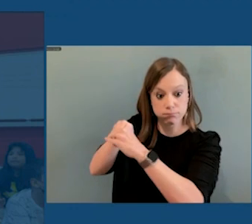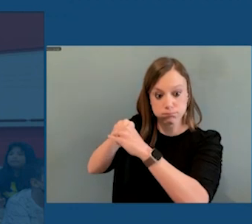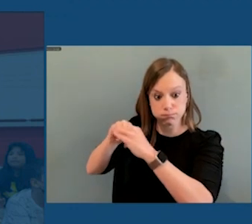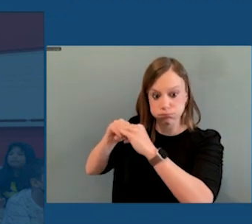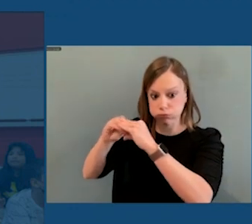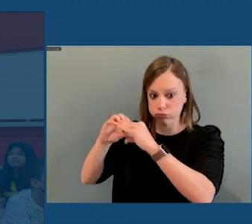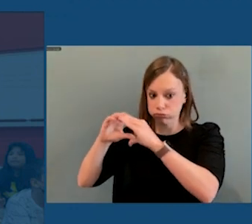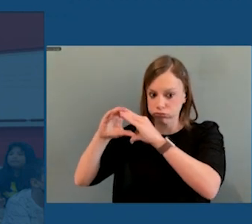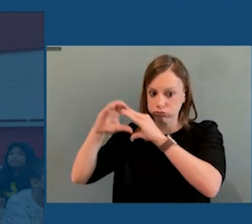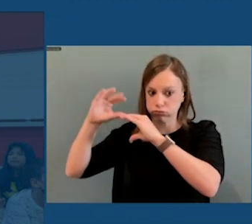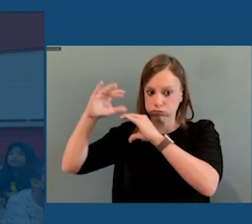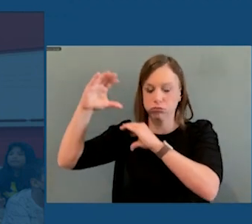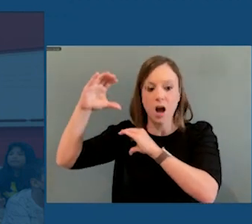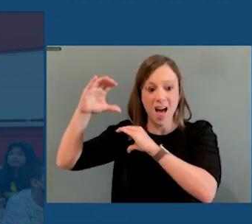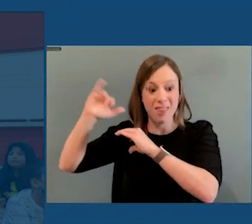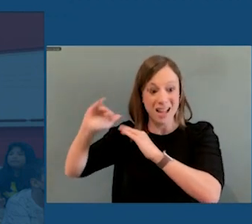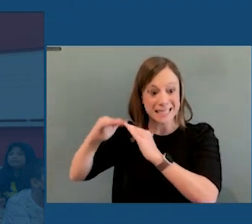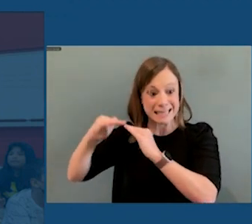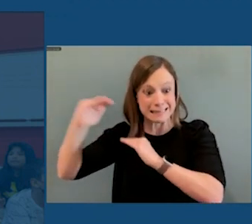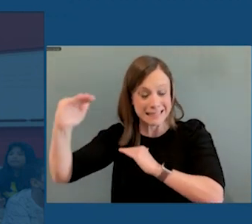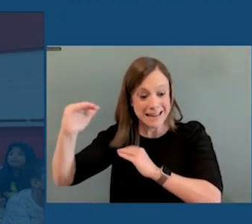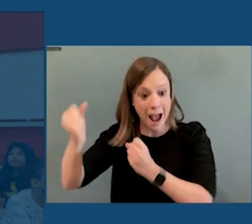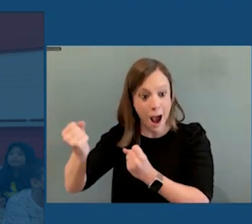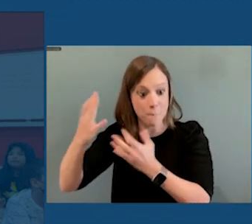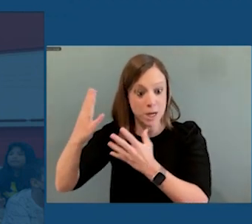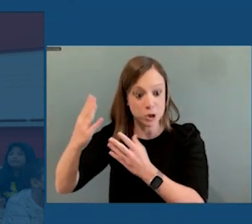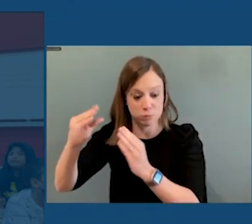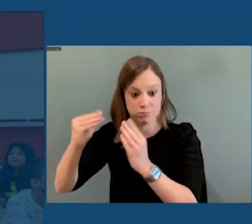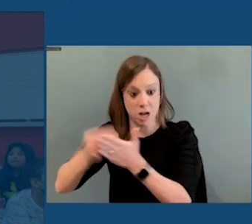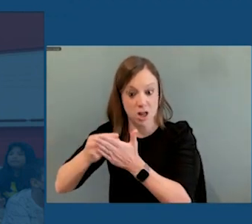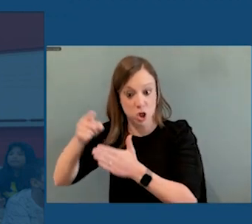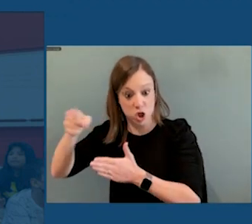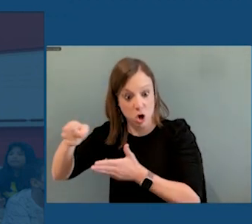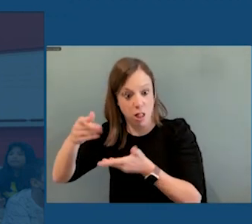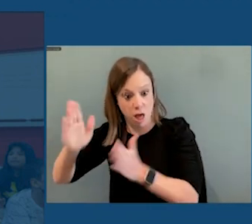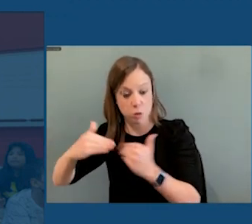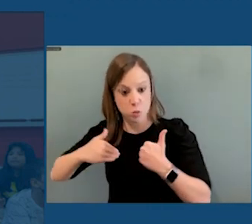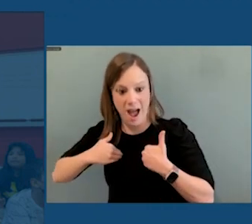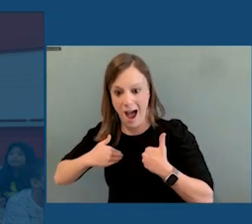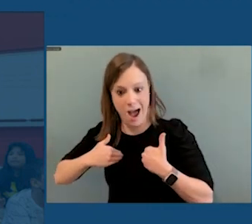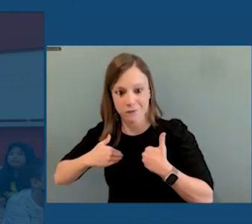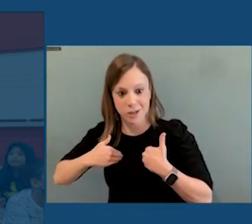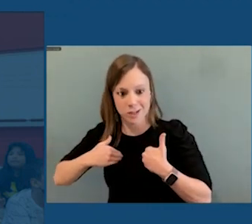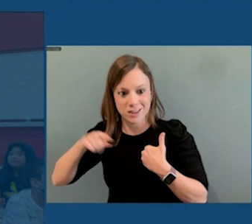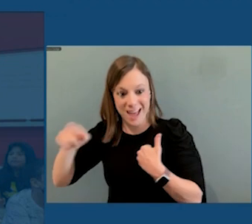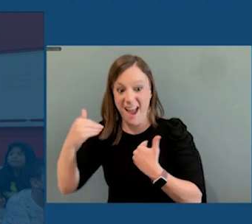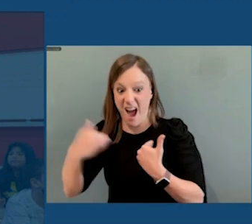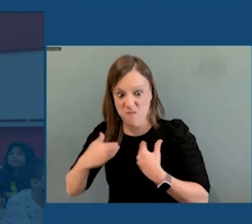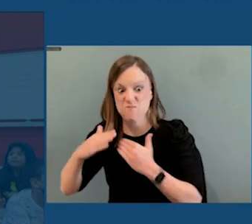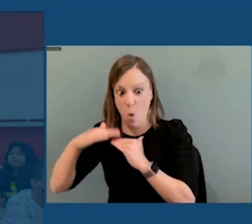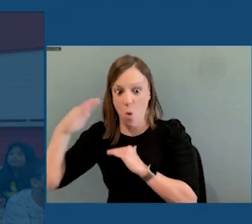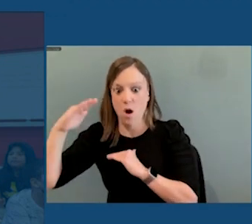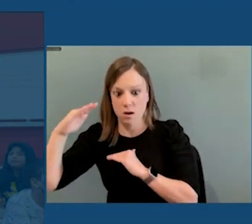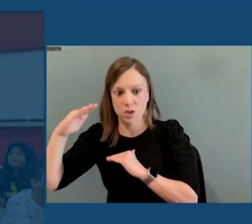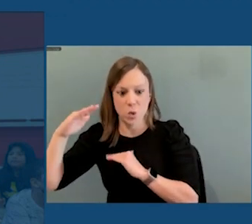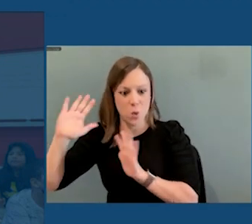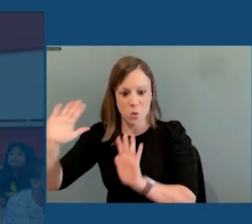law. So while schools and working class communities are limited to no reserves,